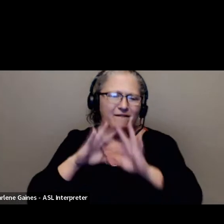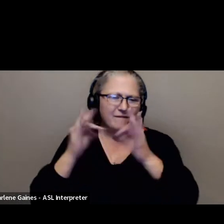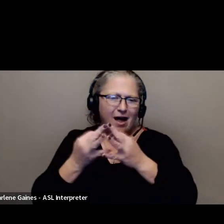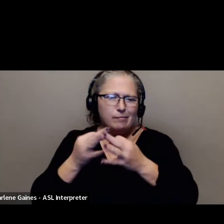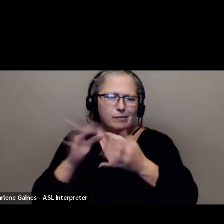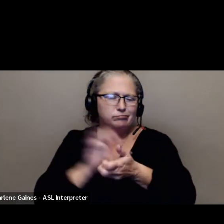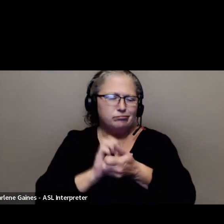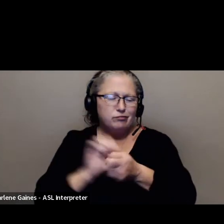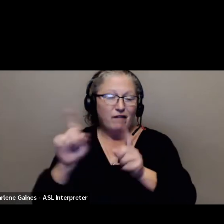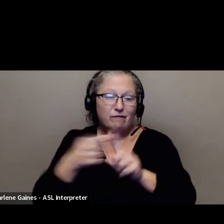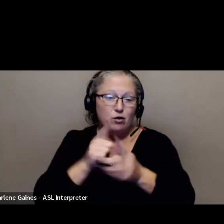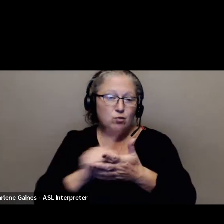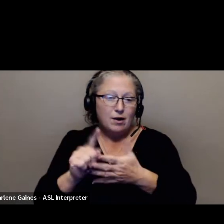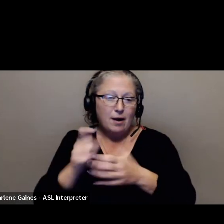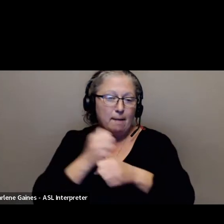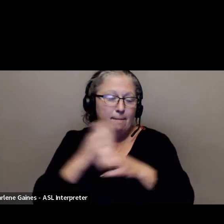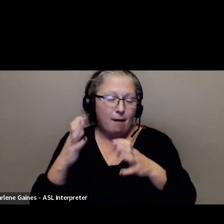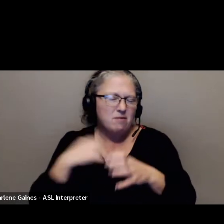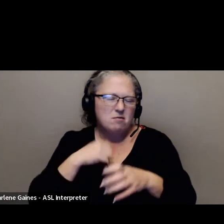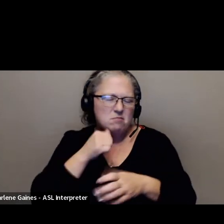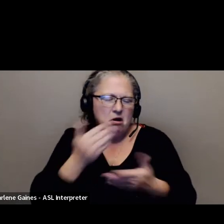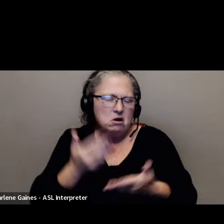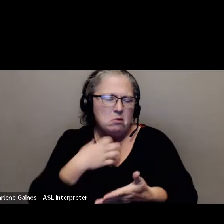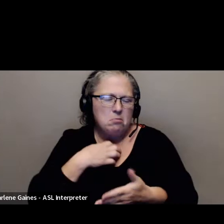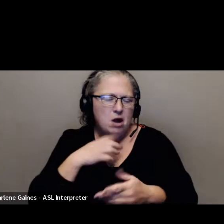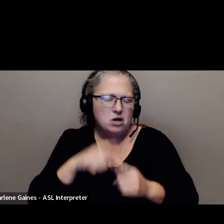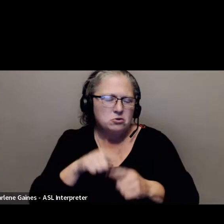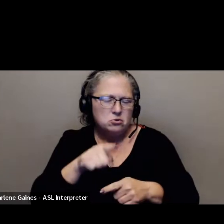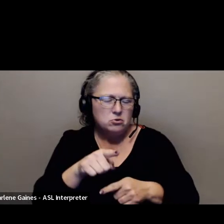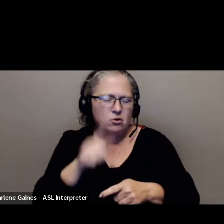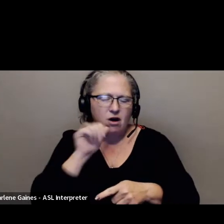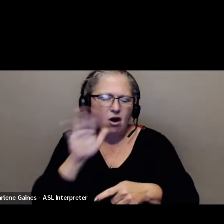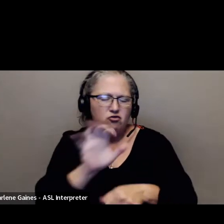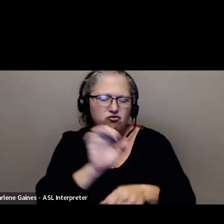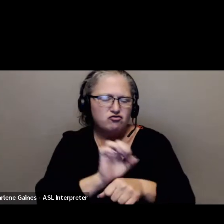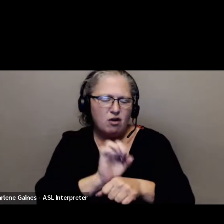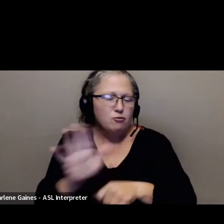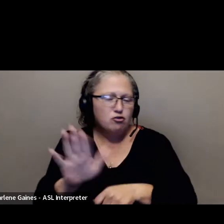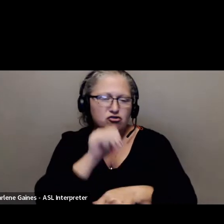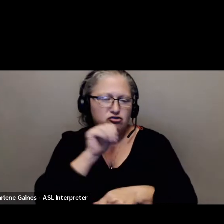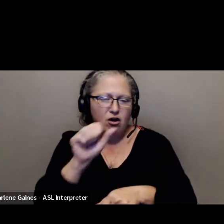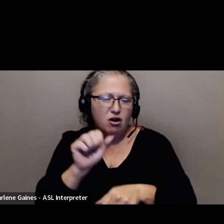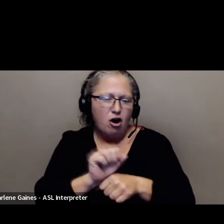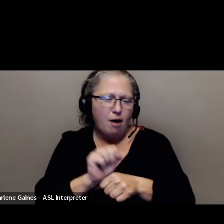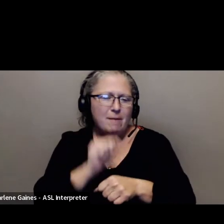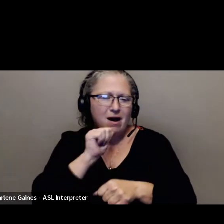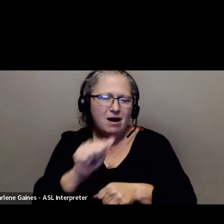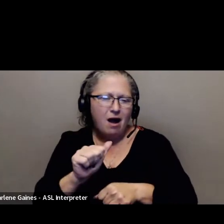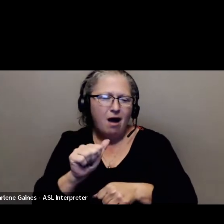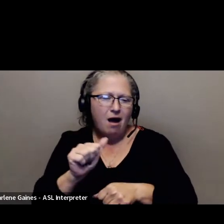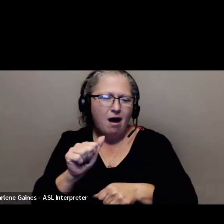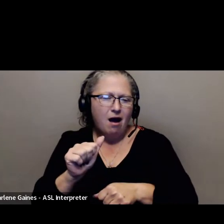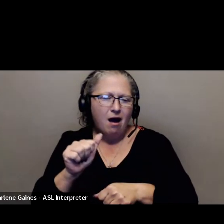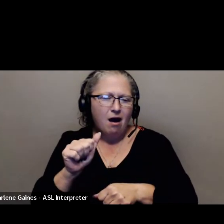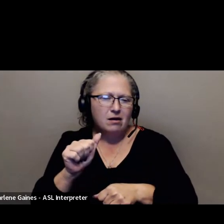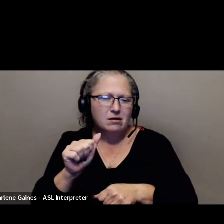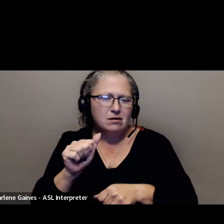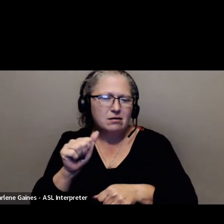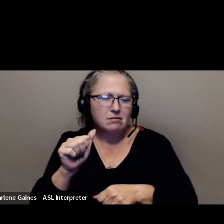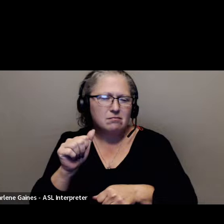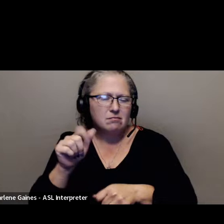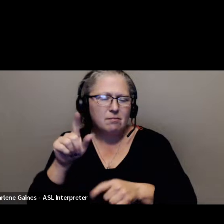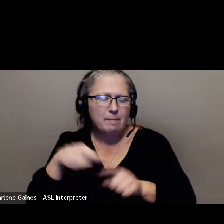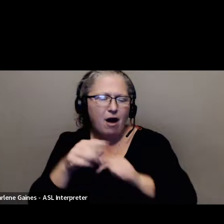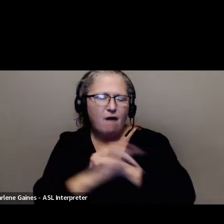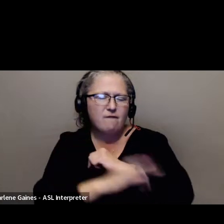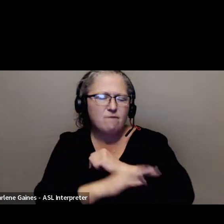to complain to you about that. That is not your job. Your job is not to set foreign policy, but to ensure